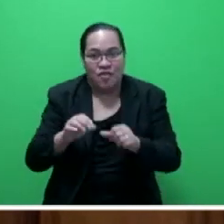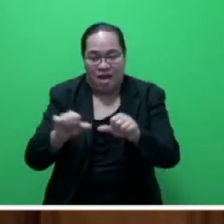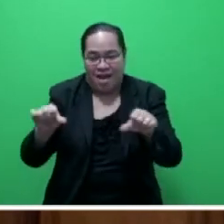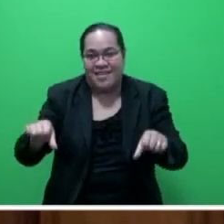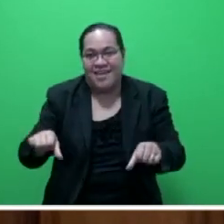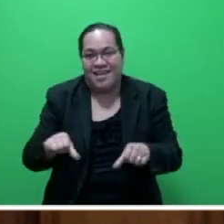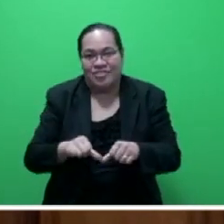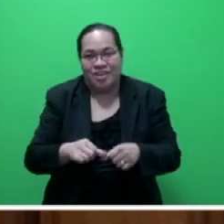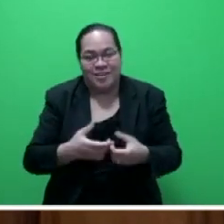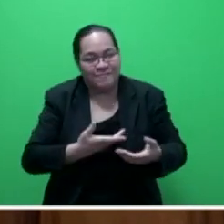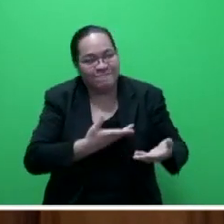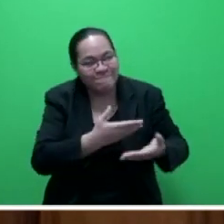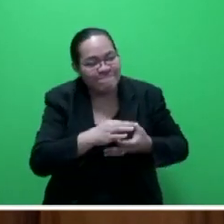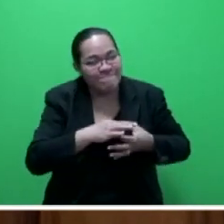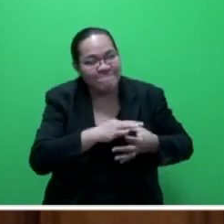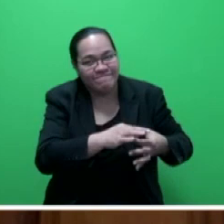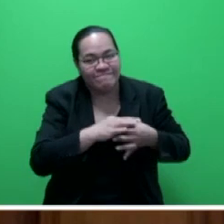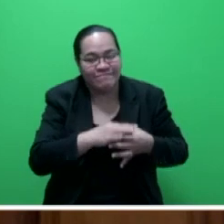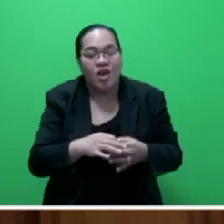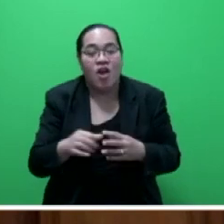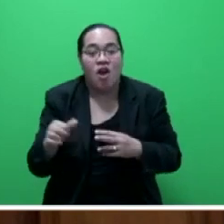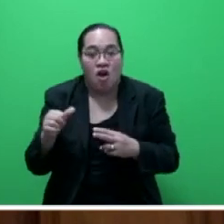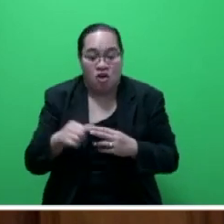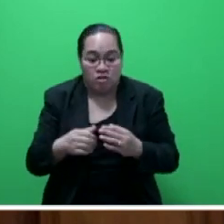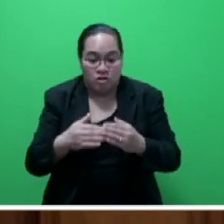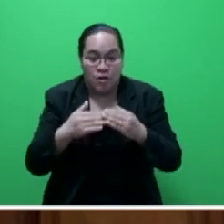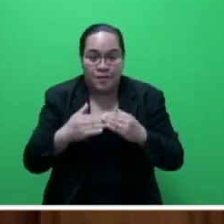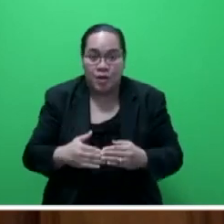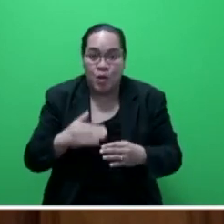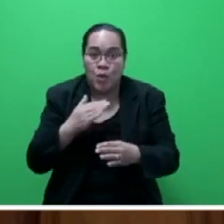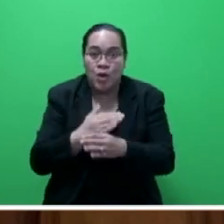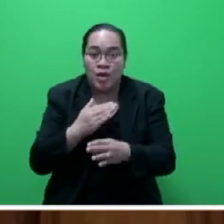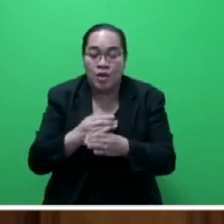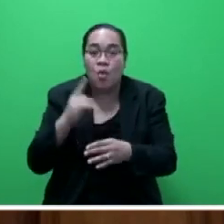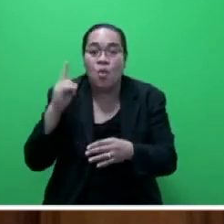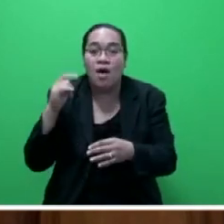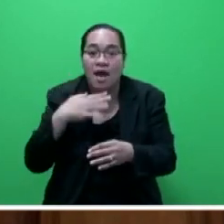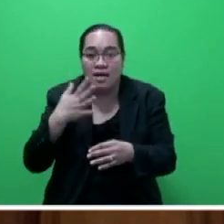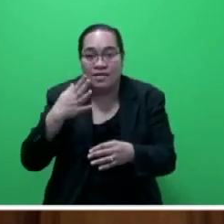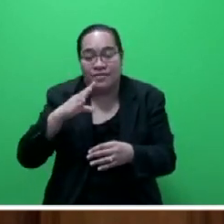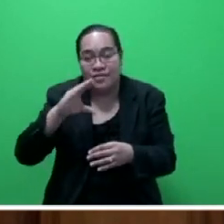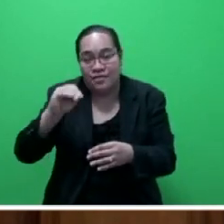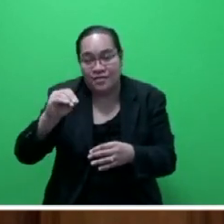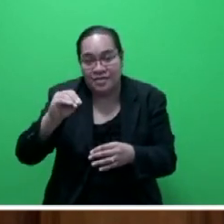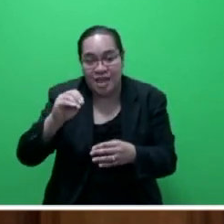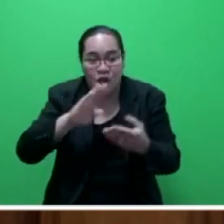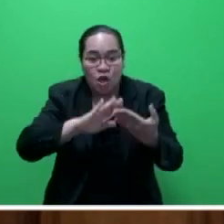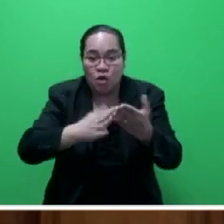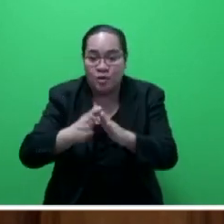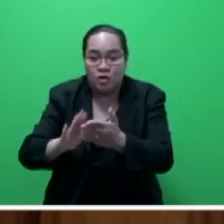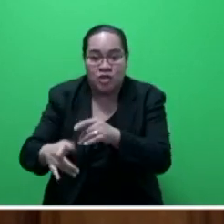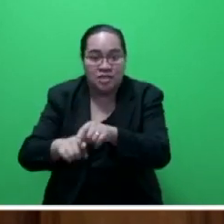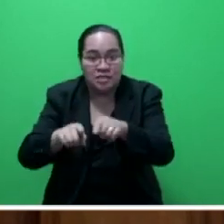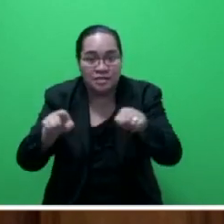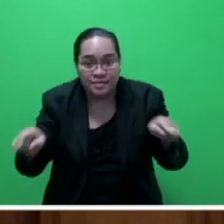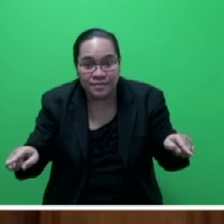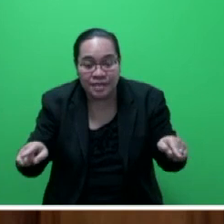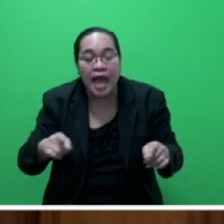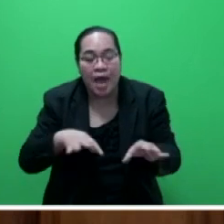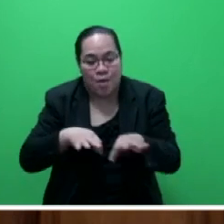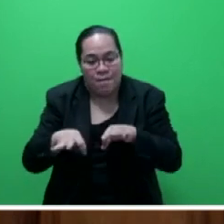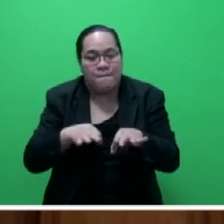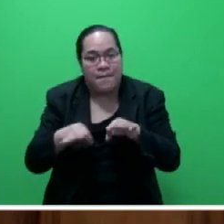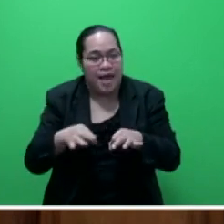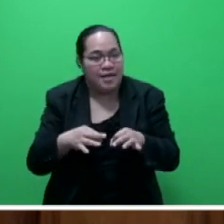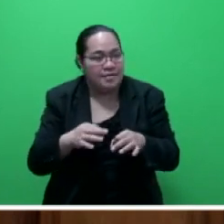this. We are also working with over 150 community nurseries and plan to establish more.